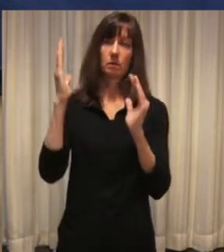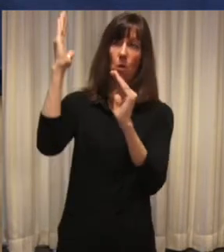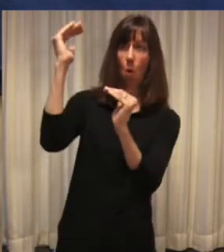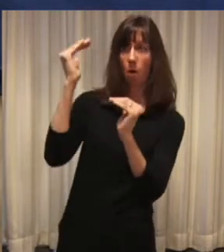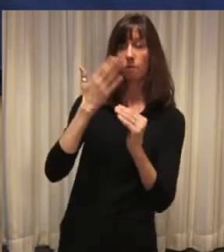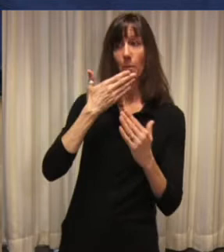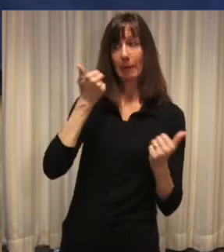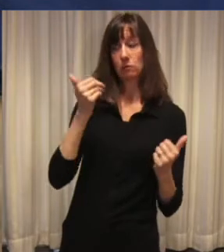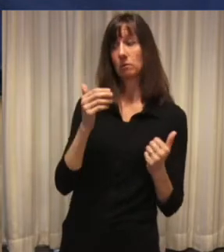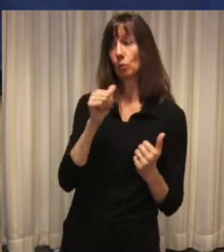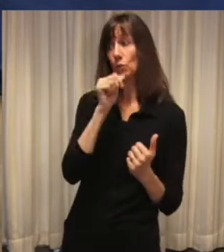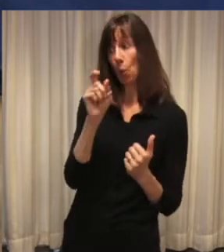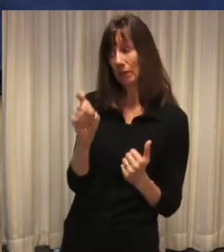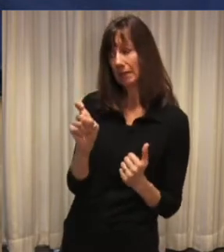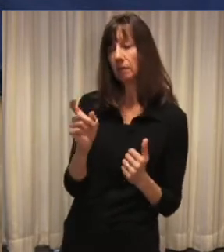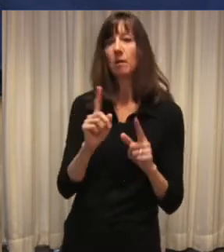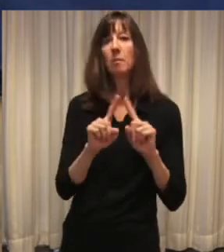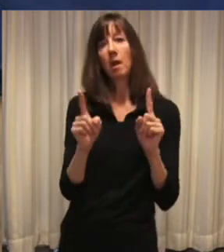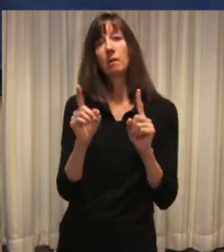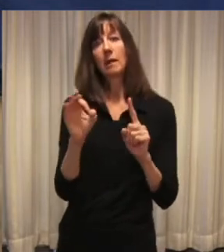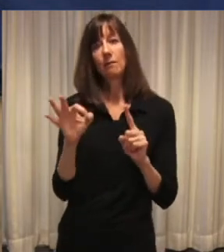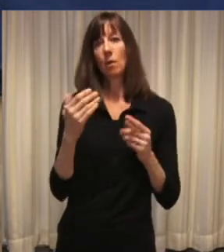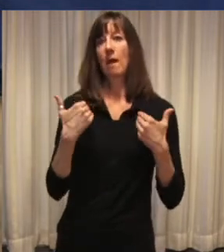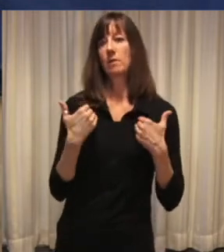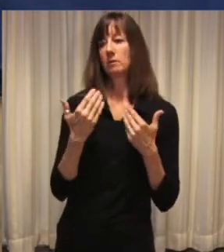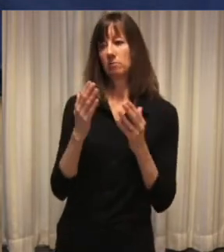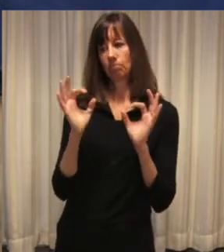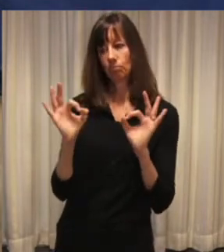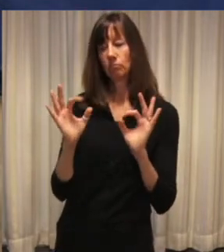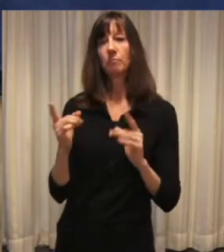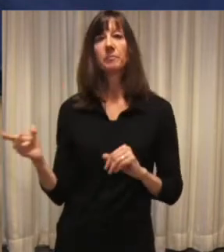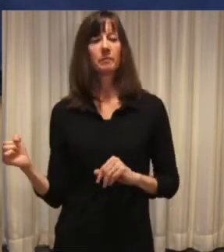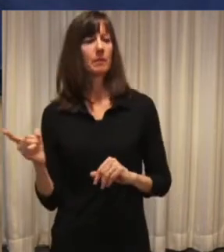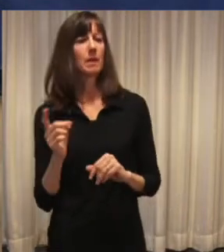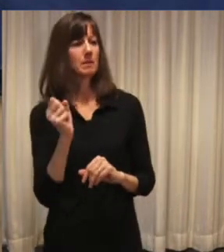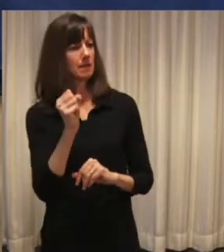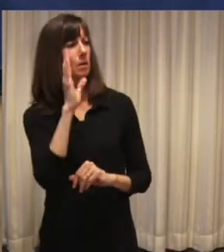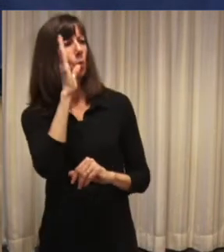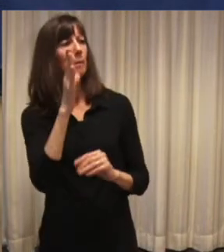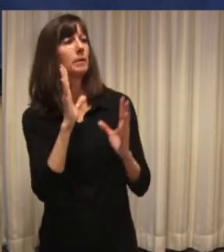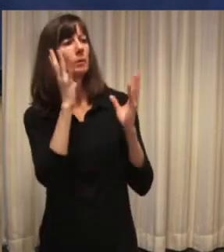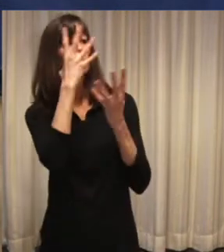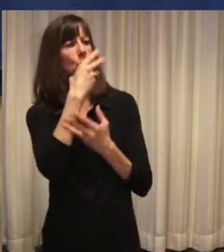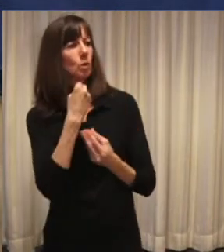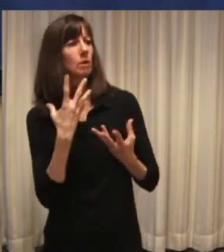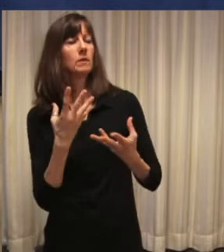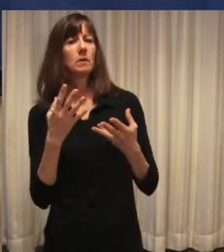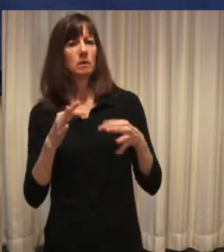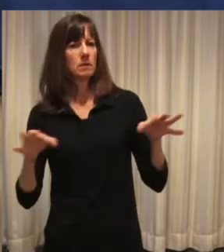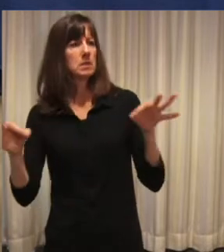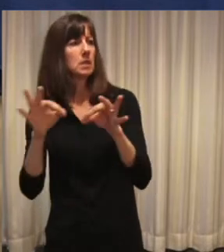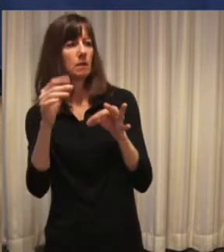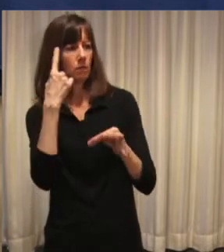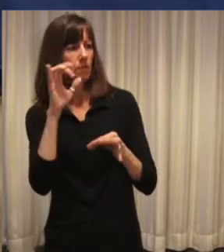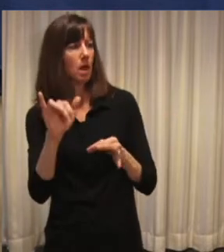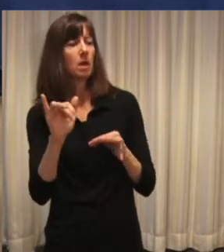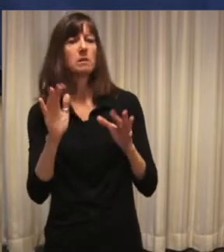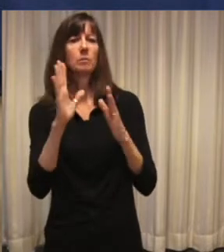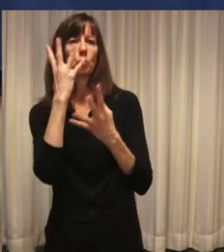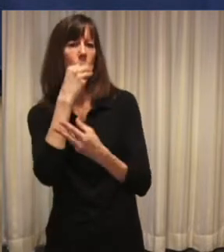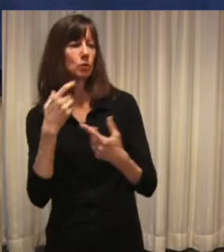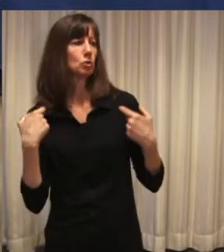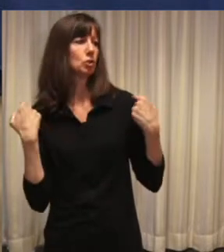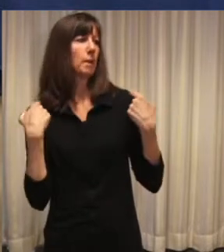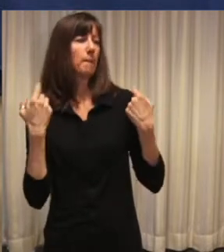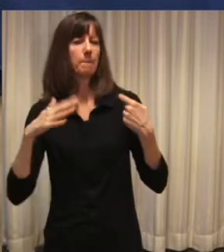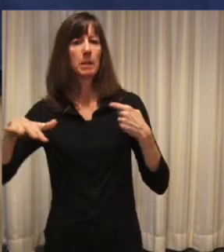Yeah, and as I said, it's a community resource. It's a beautiful gym. It's beautiful for athletics, and it will be again in a few weeks. Yeah. So I think this is just an opportunity for us to